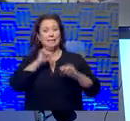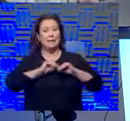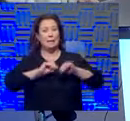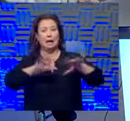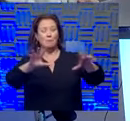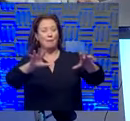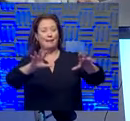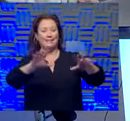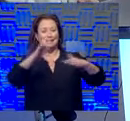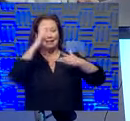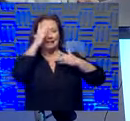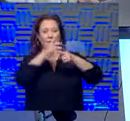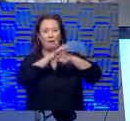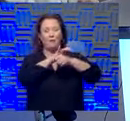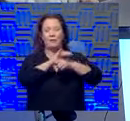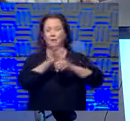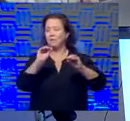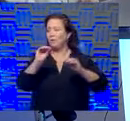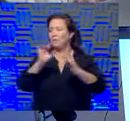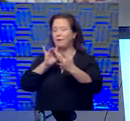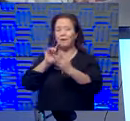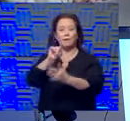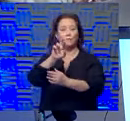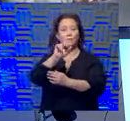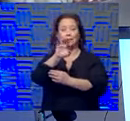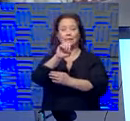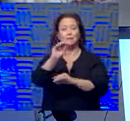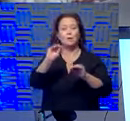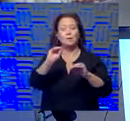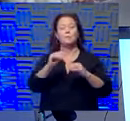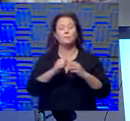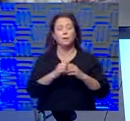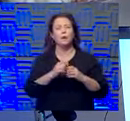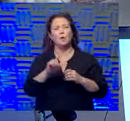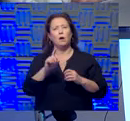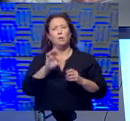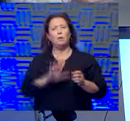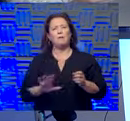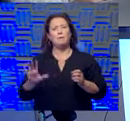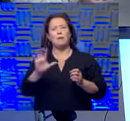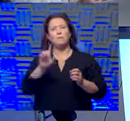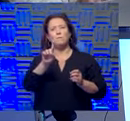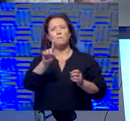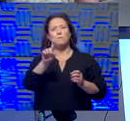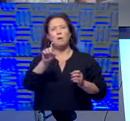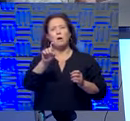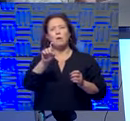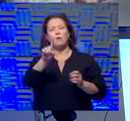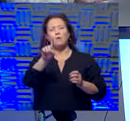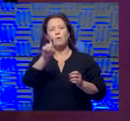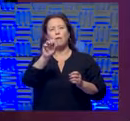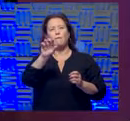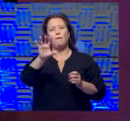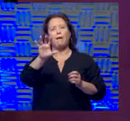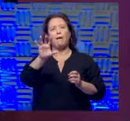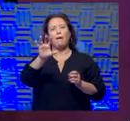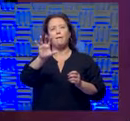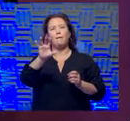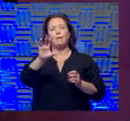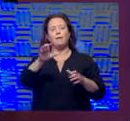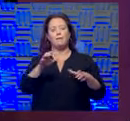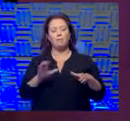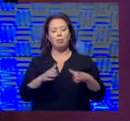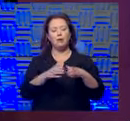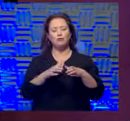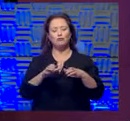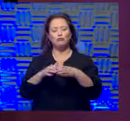blood bank, any contact tracing. No, we've had about 100 or 105 clusters